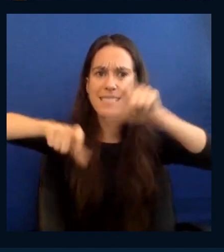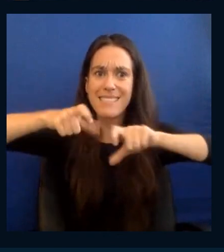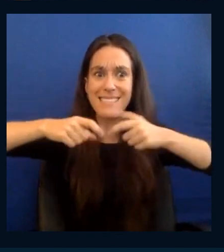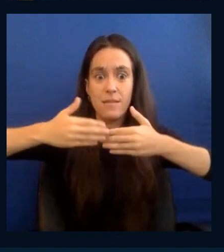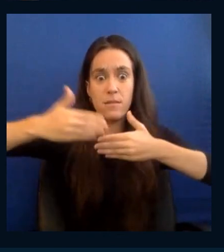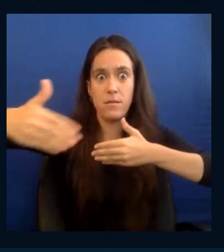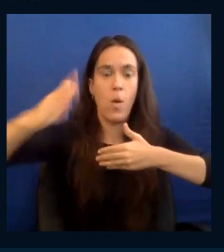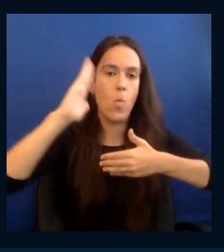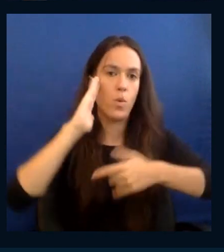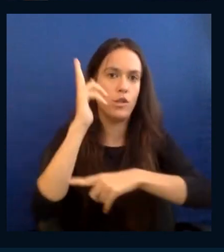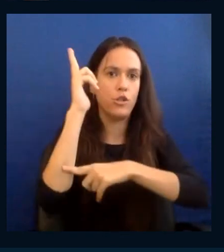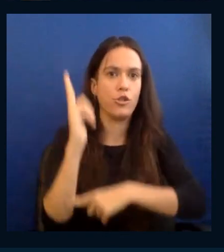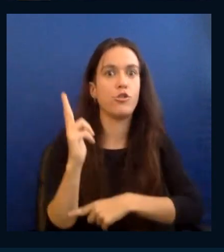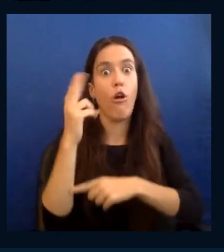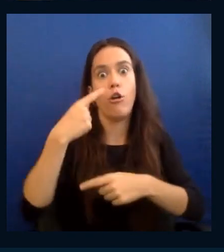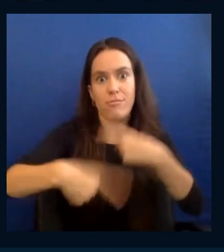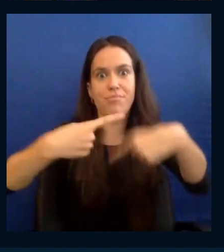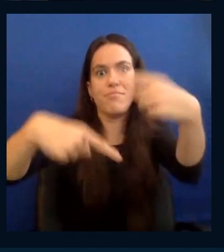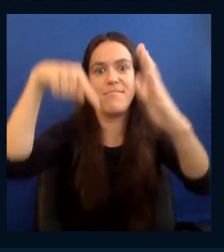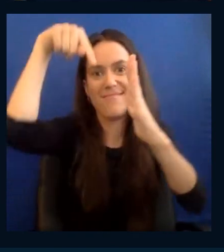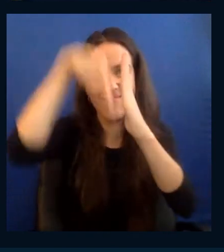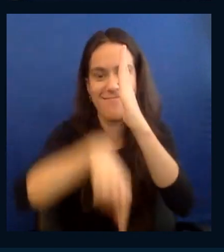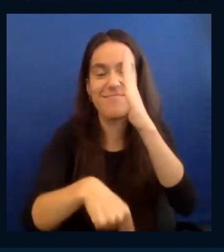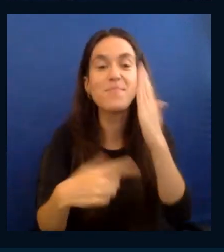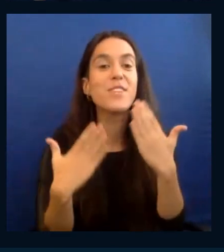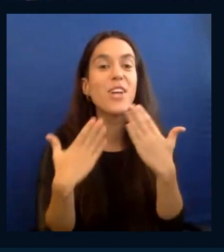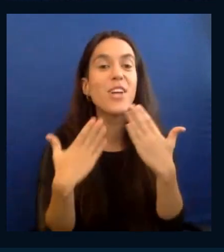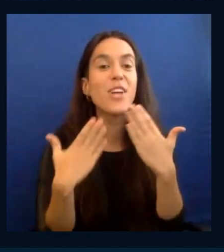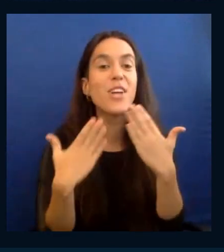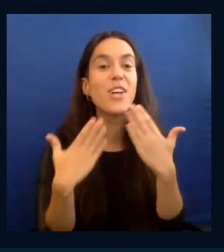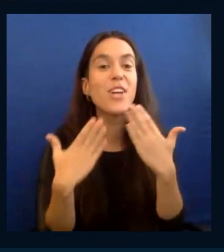working through a lot of these as well. So I want to thank you for tuning